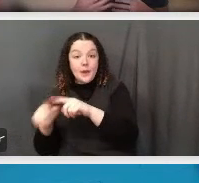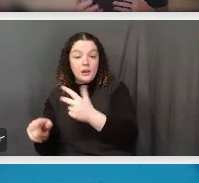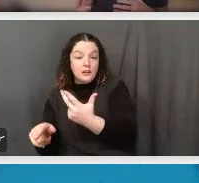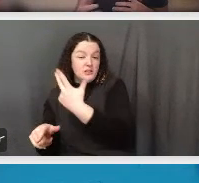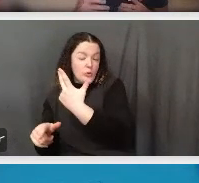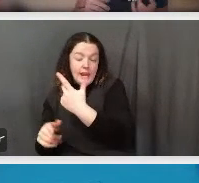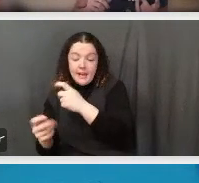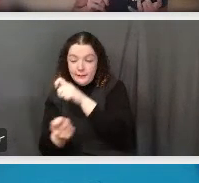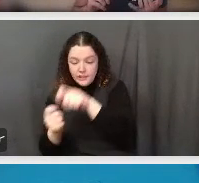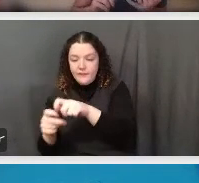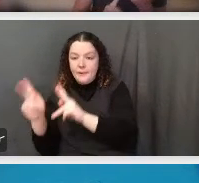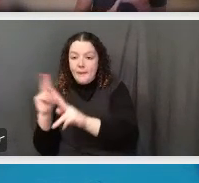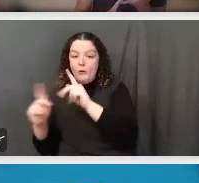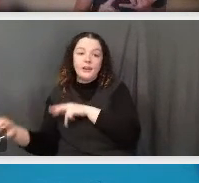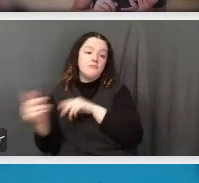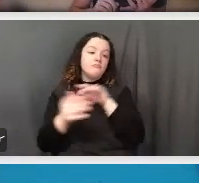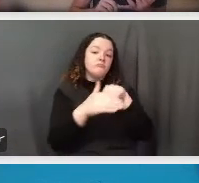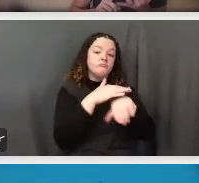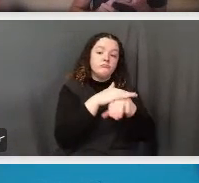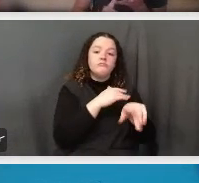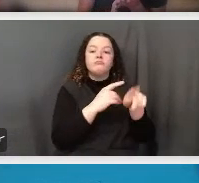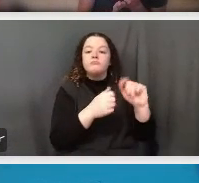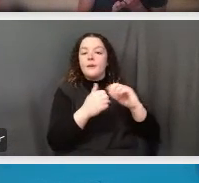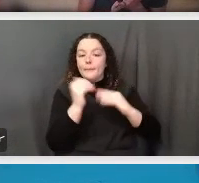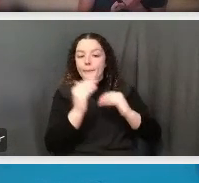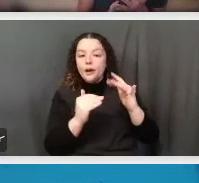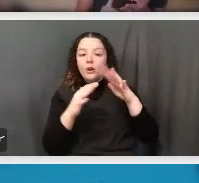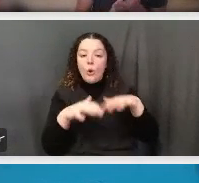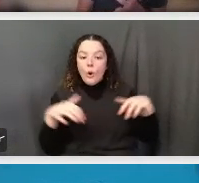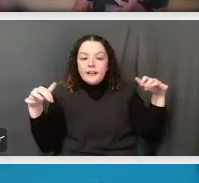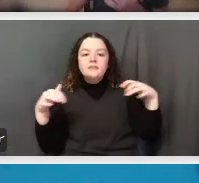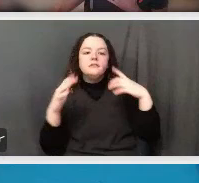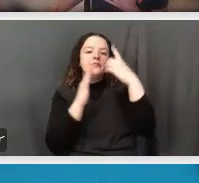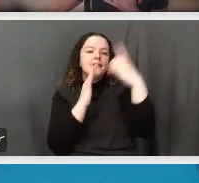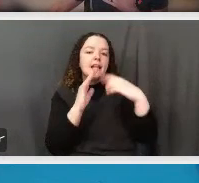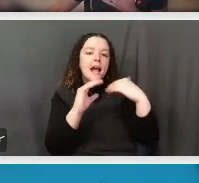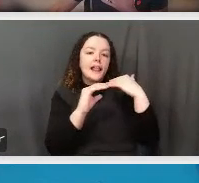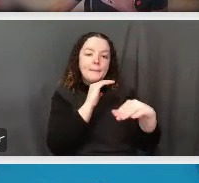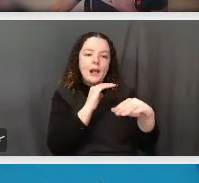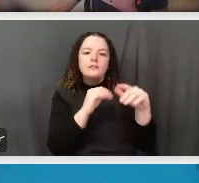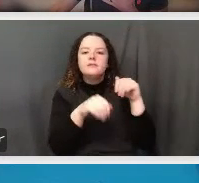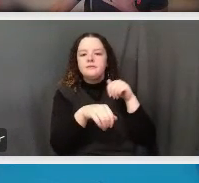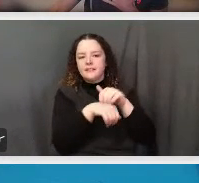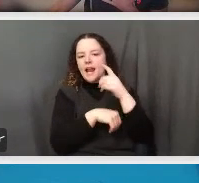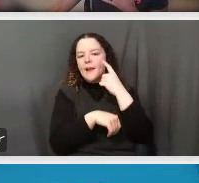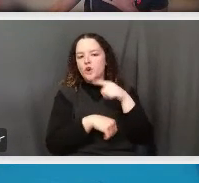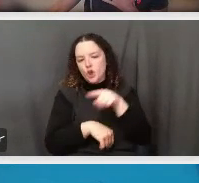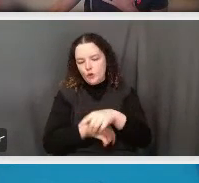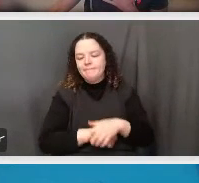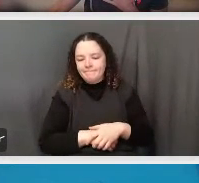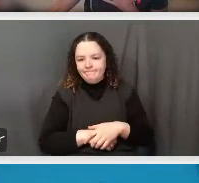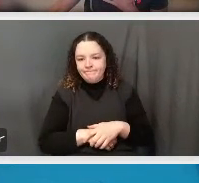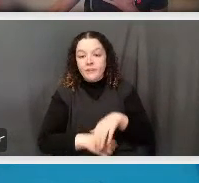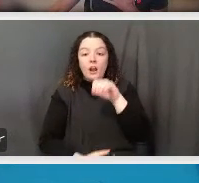they'll have access to be able to build audiences, design the emails for you, and send them out on your behalf. Ollie, if you go to